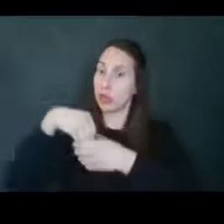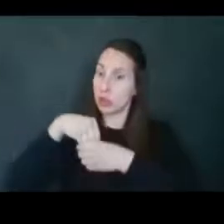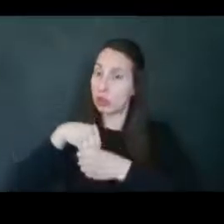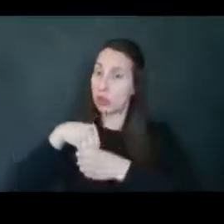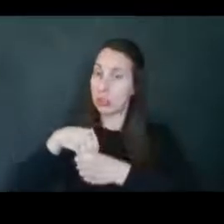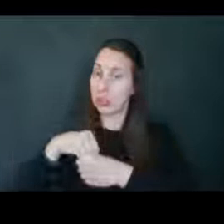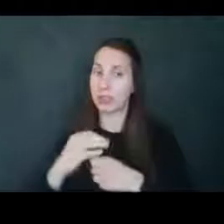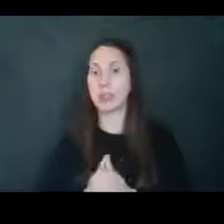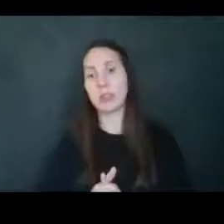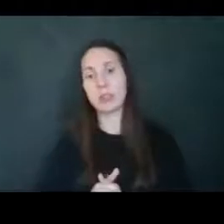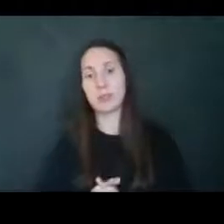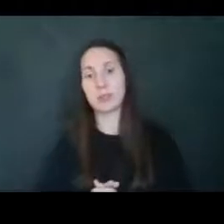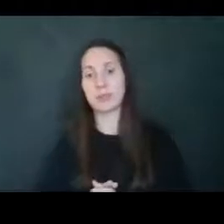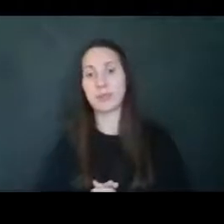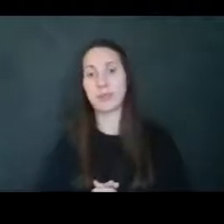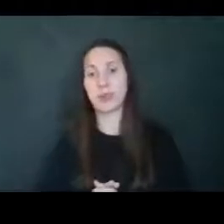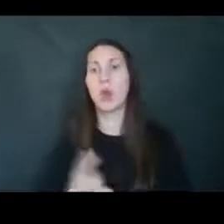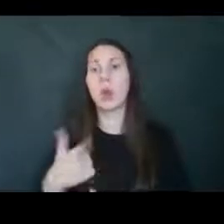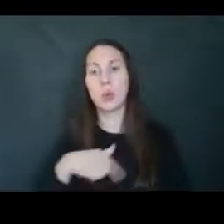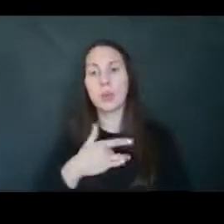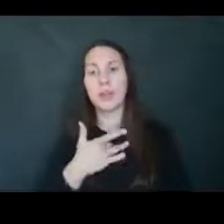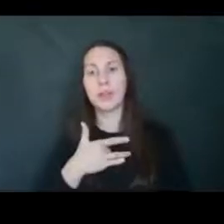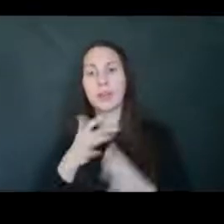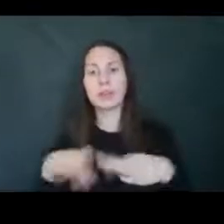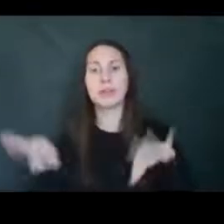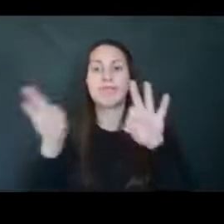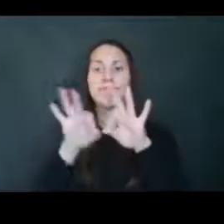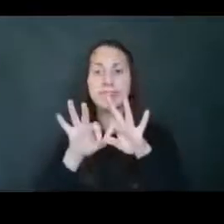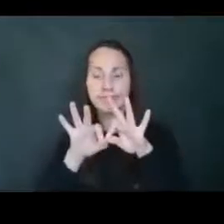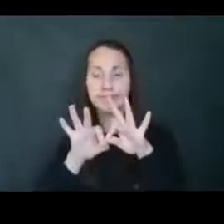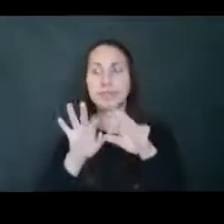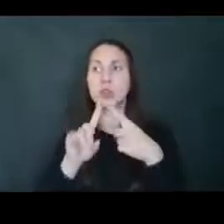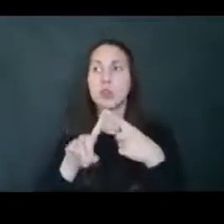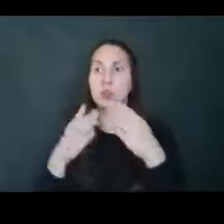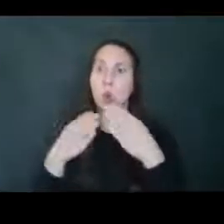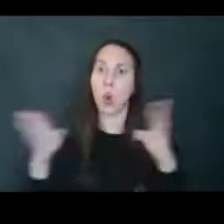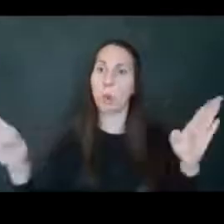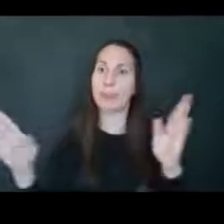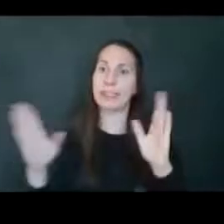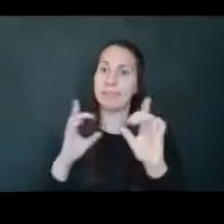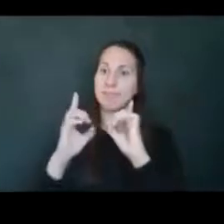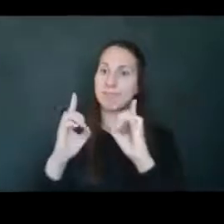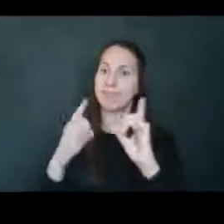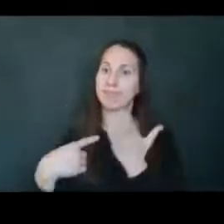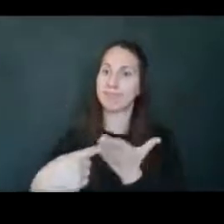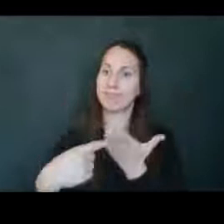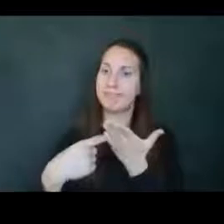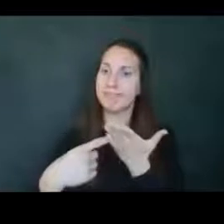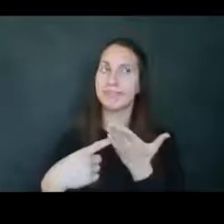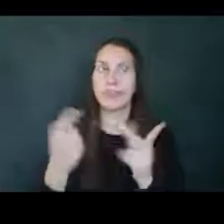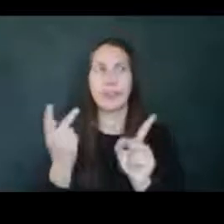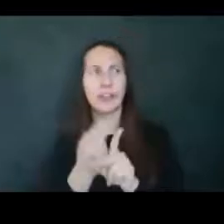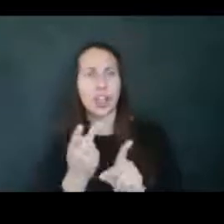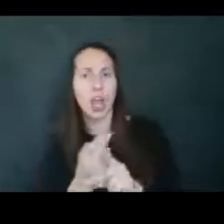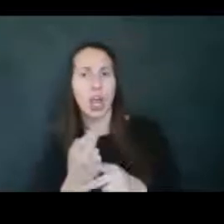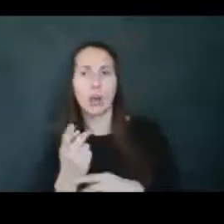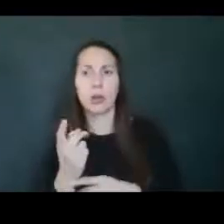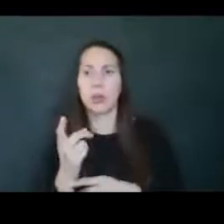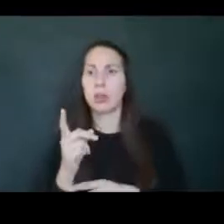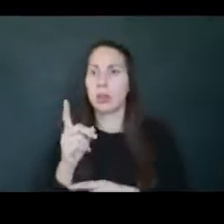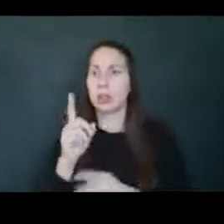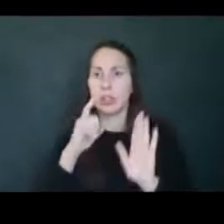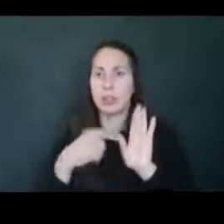our constituents. But we feel that it's imperative to openly discuss and identify ableist